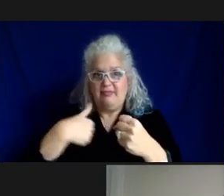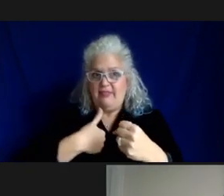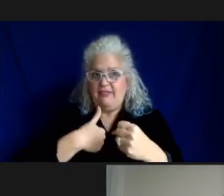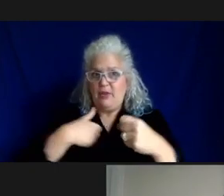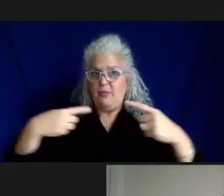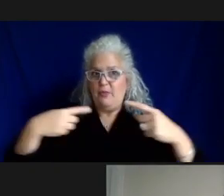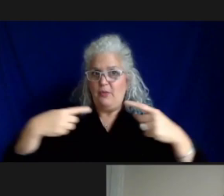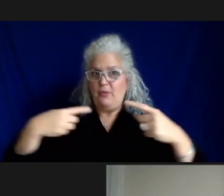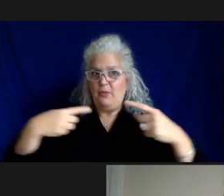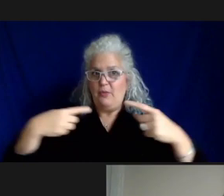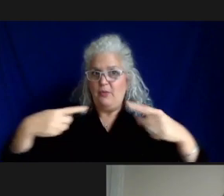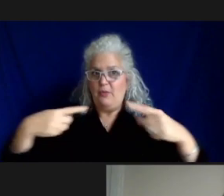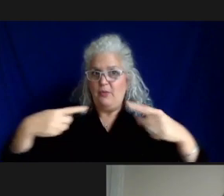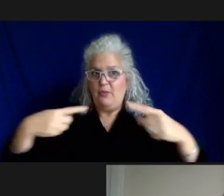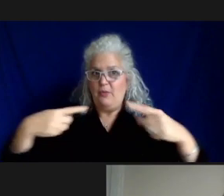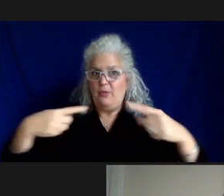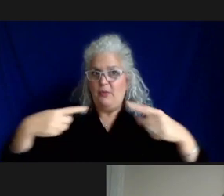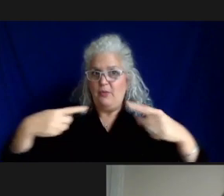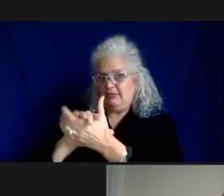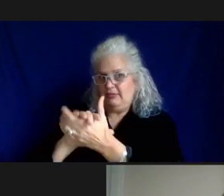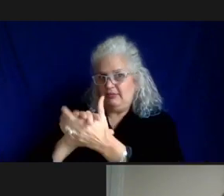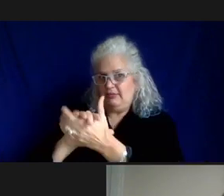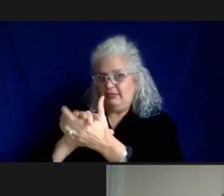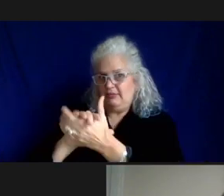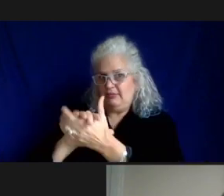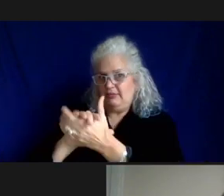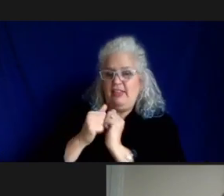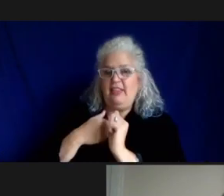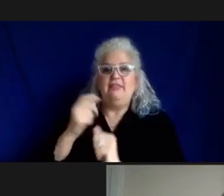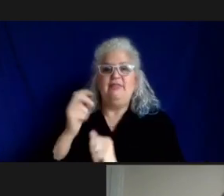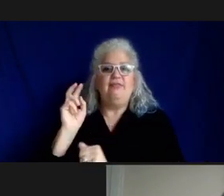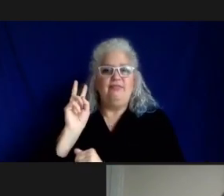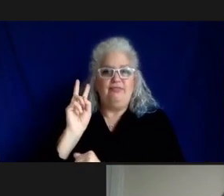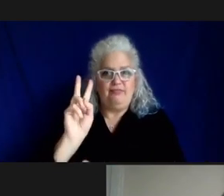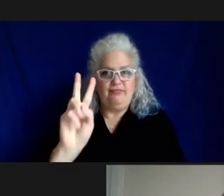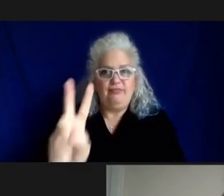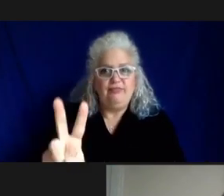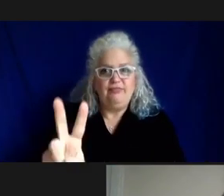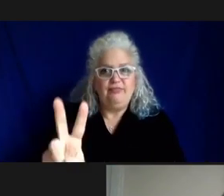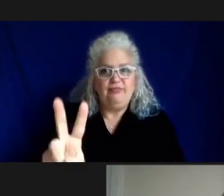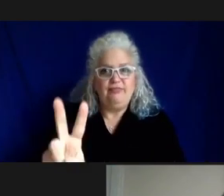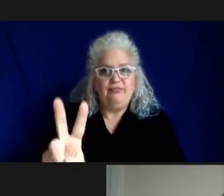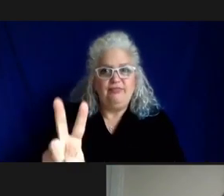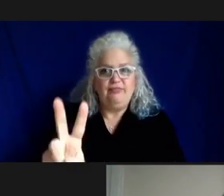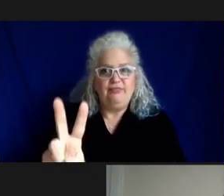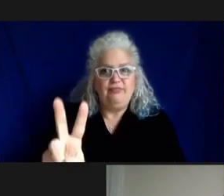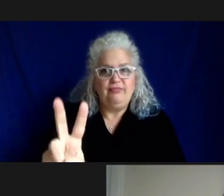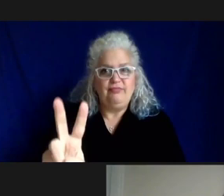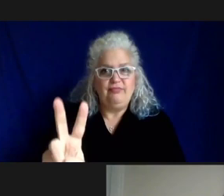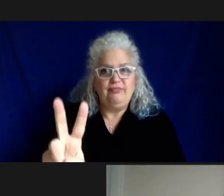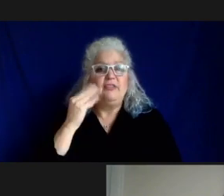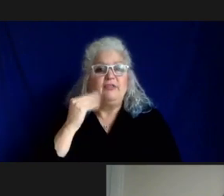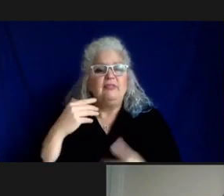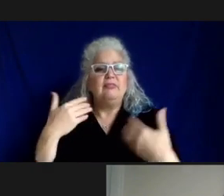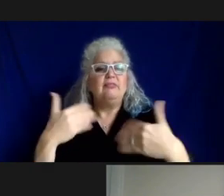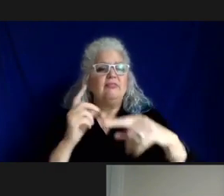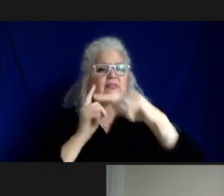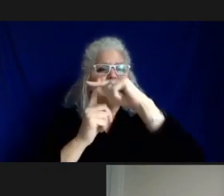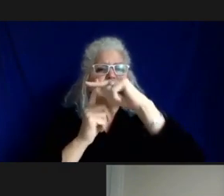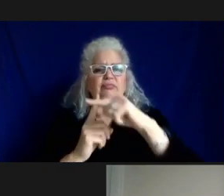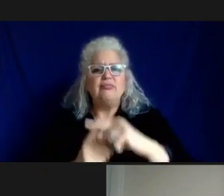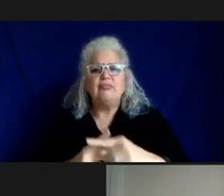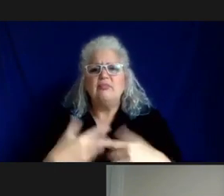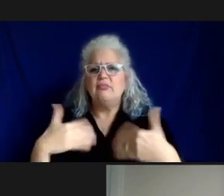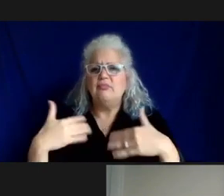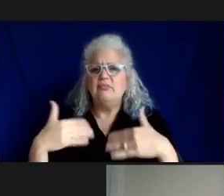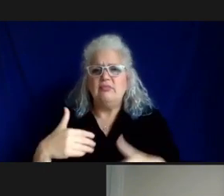and got up to the parking lot. I mean, everything was just fantastic. I couldn't believe how fast it went. I thought we were going to be in line for like hours